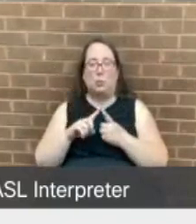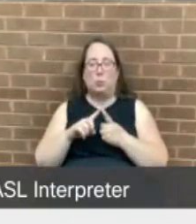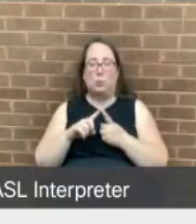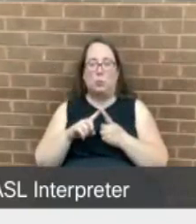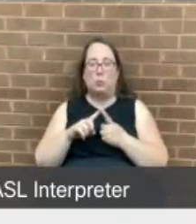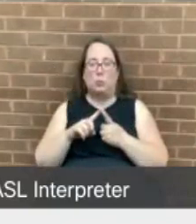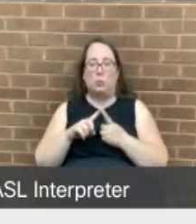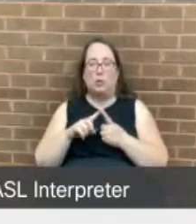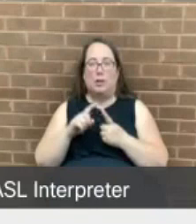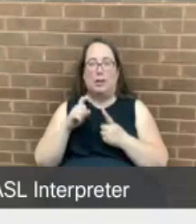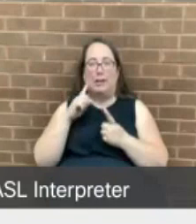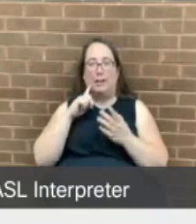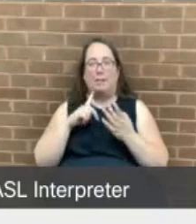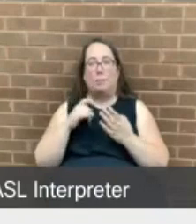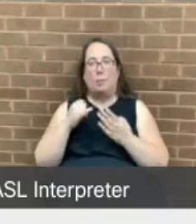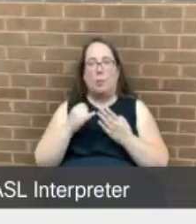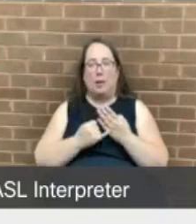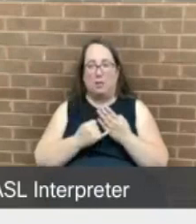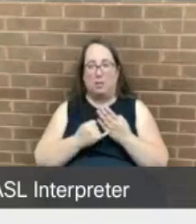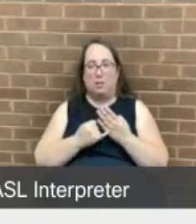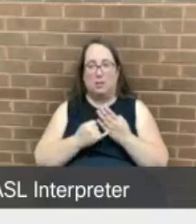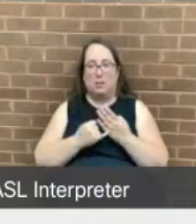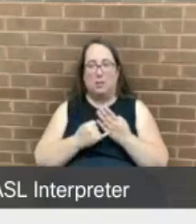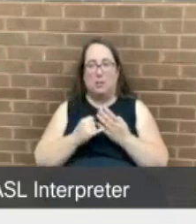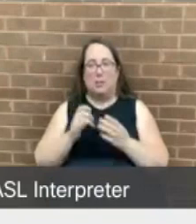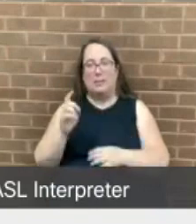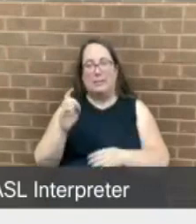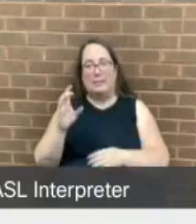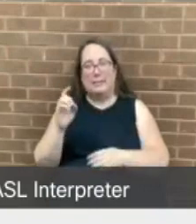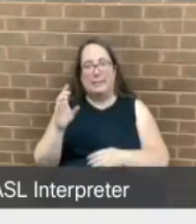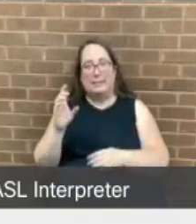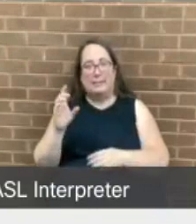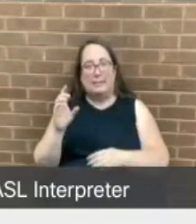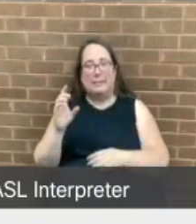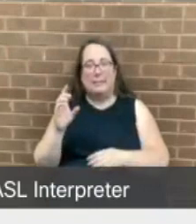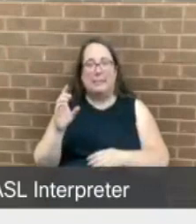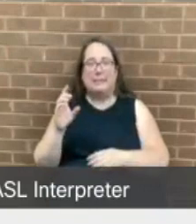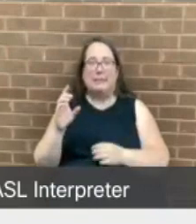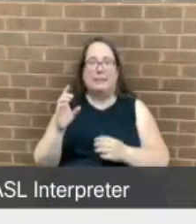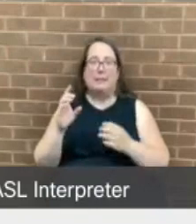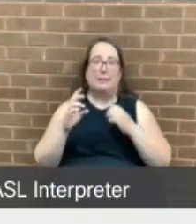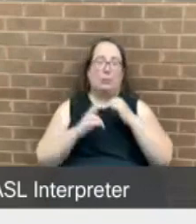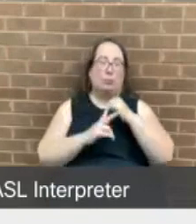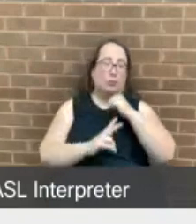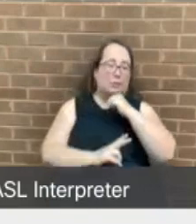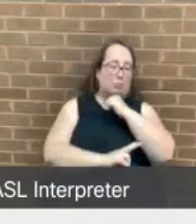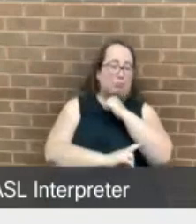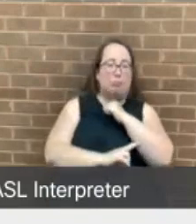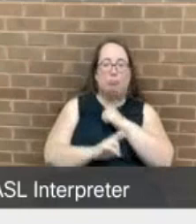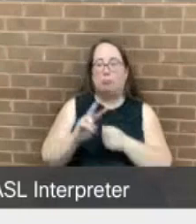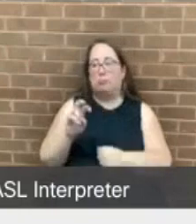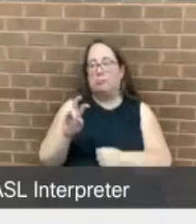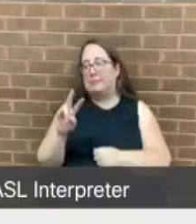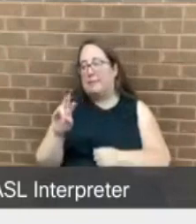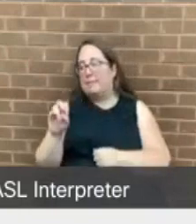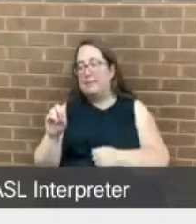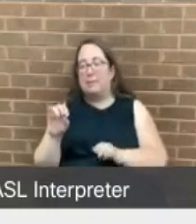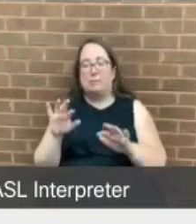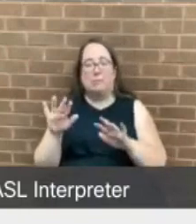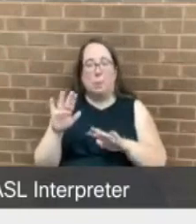need for projects down in the DC Beltway along the American Legion Bridge, 270 corridor, et cetera, et